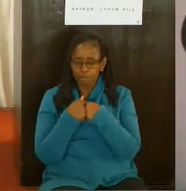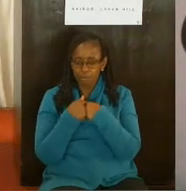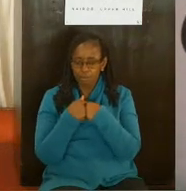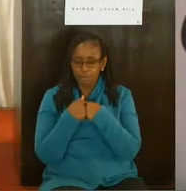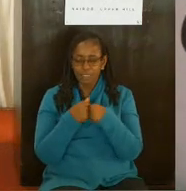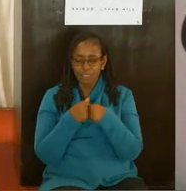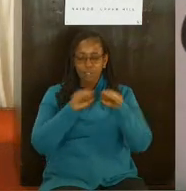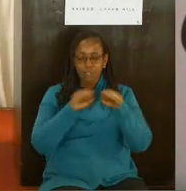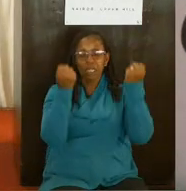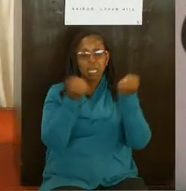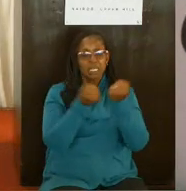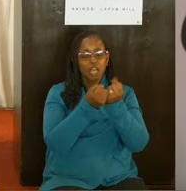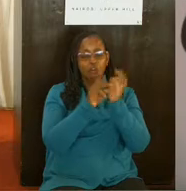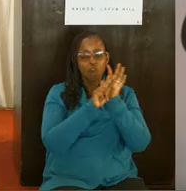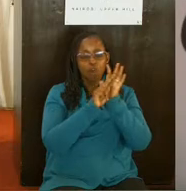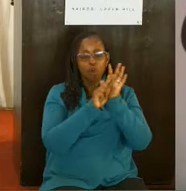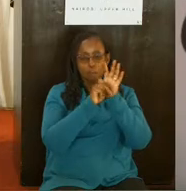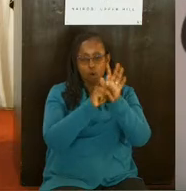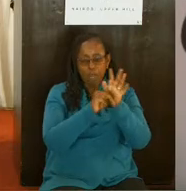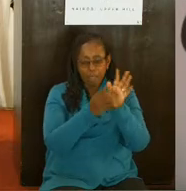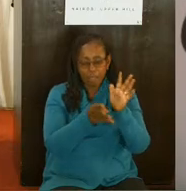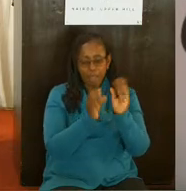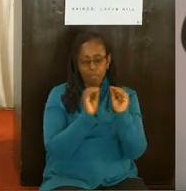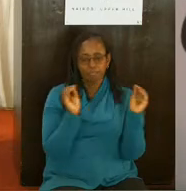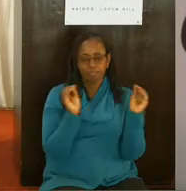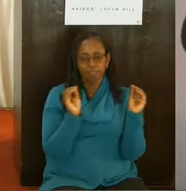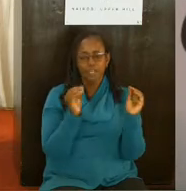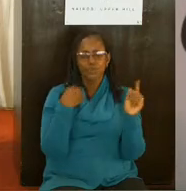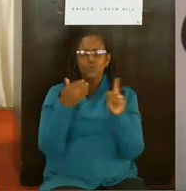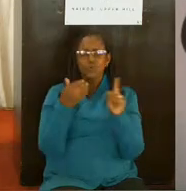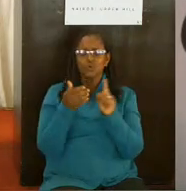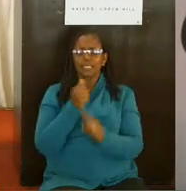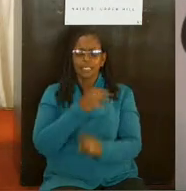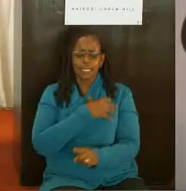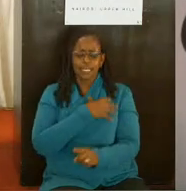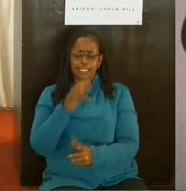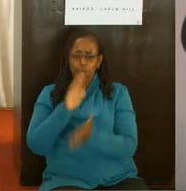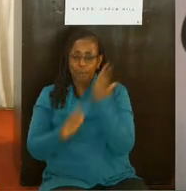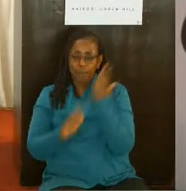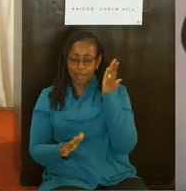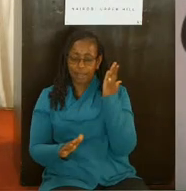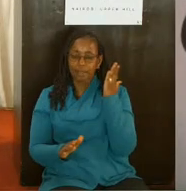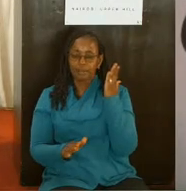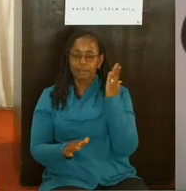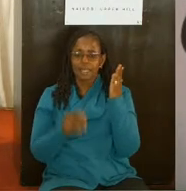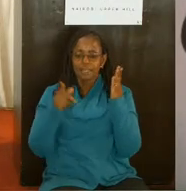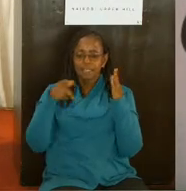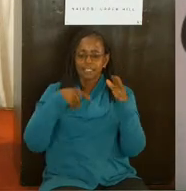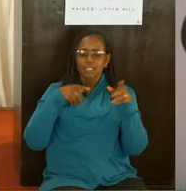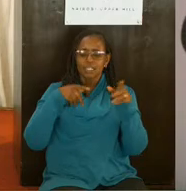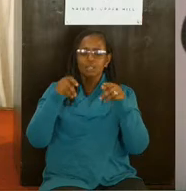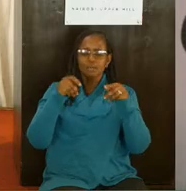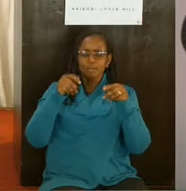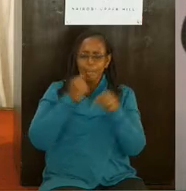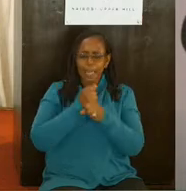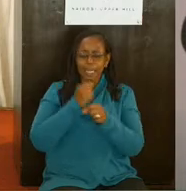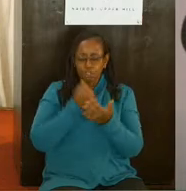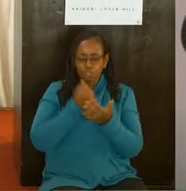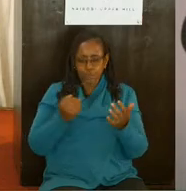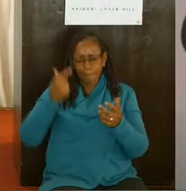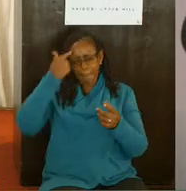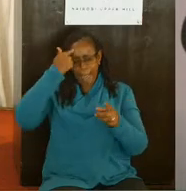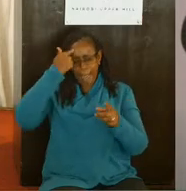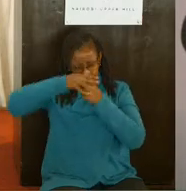of role models in society get rich quick is now dominating the minds of our children